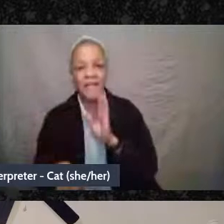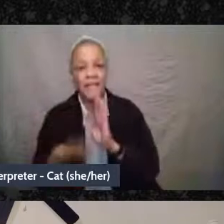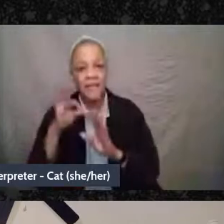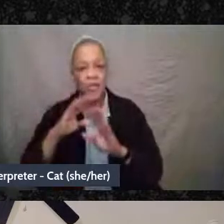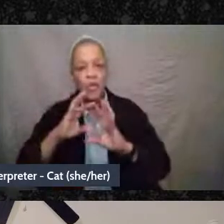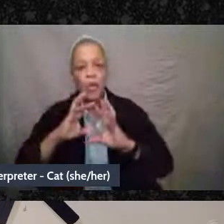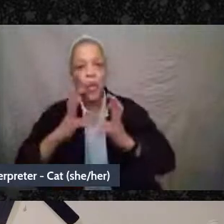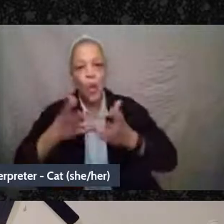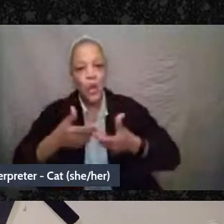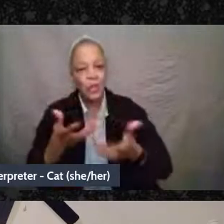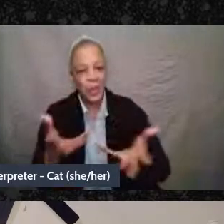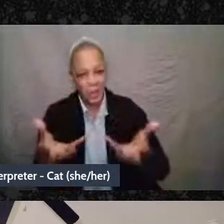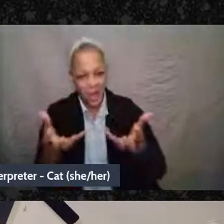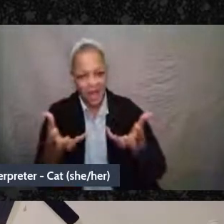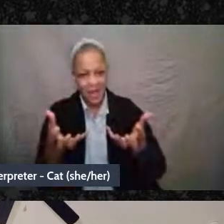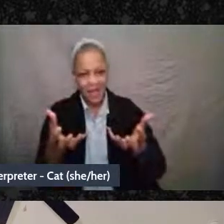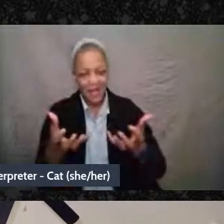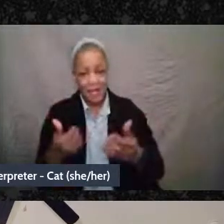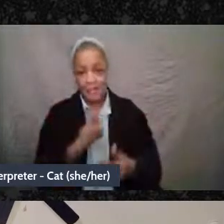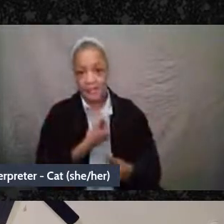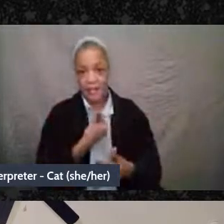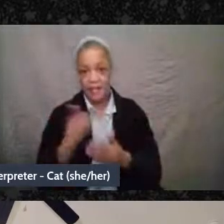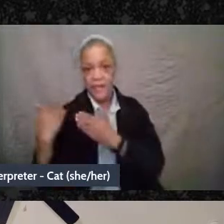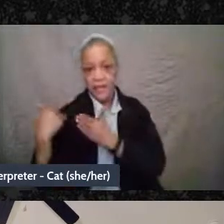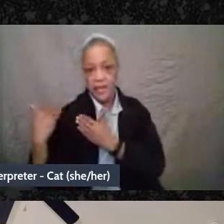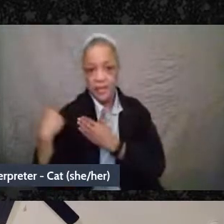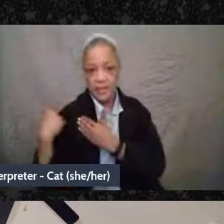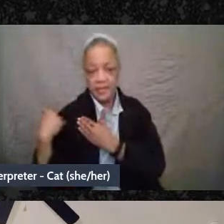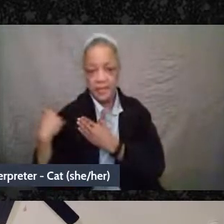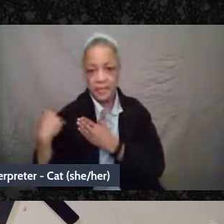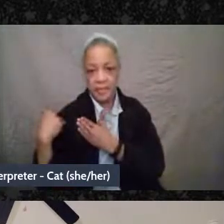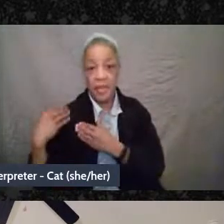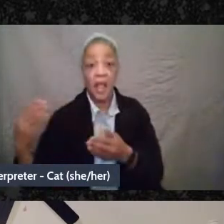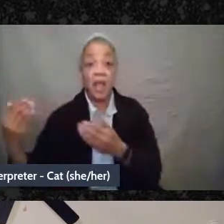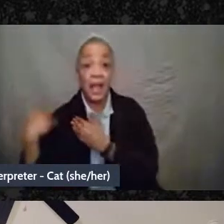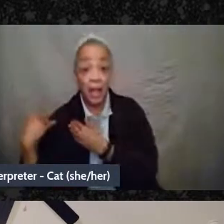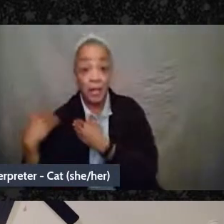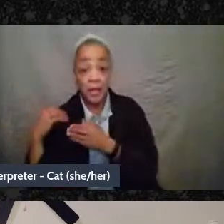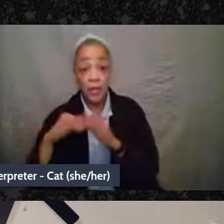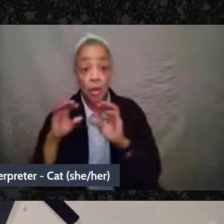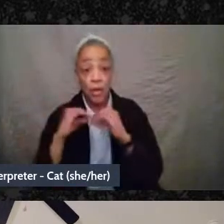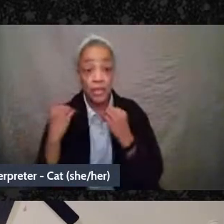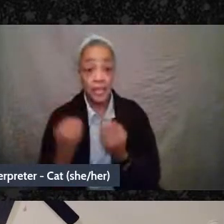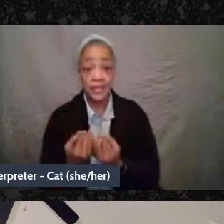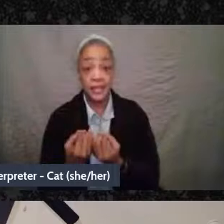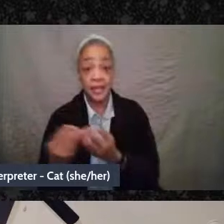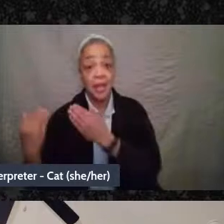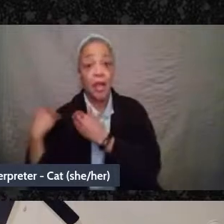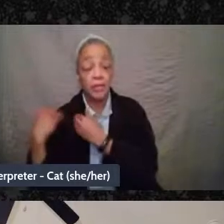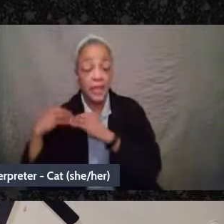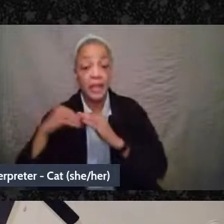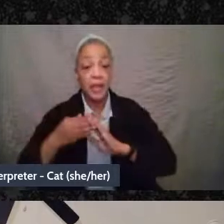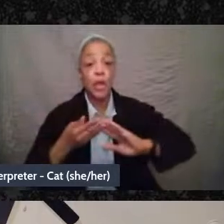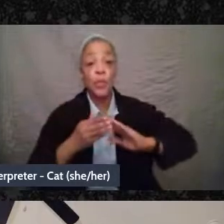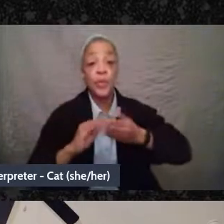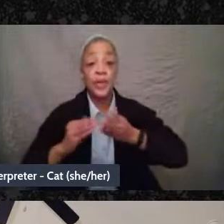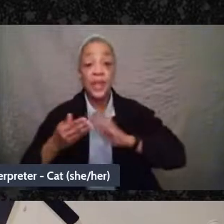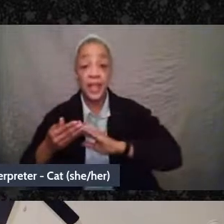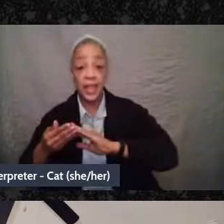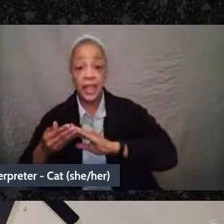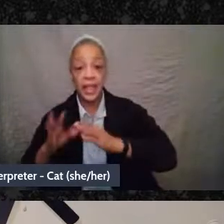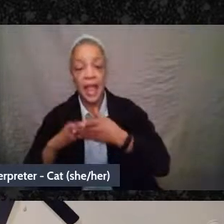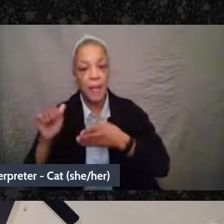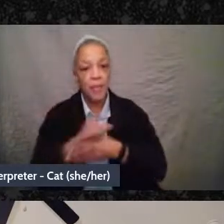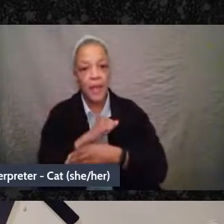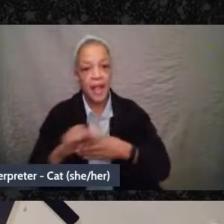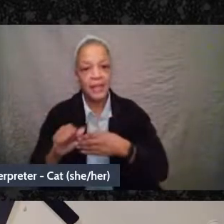want. And that means self-accountability, that means accountability within organizations, that means accountability within communities, and that means practicing mutual